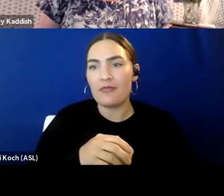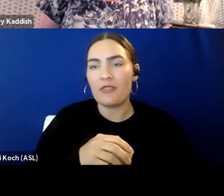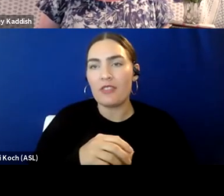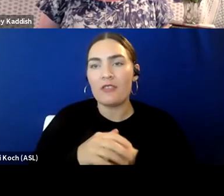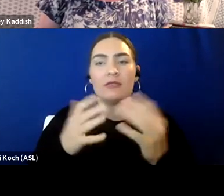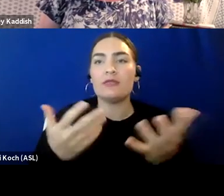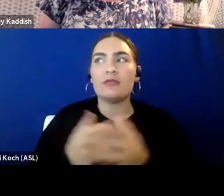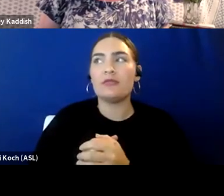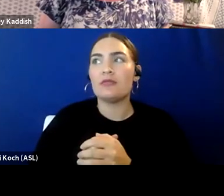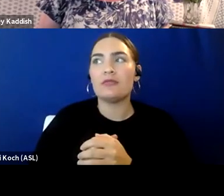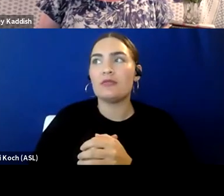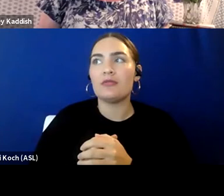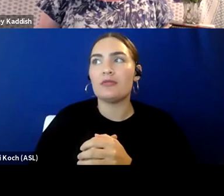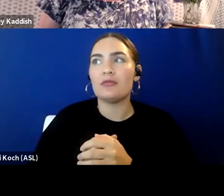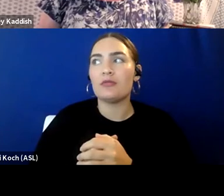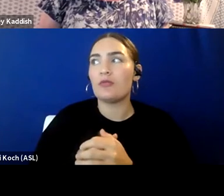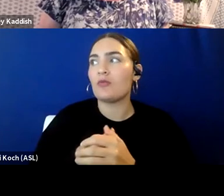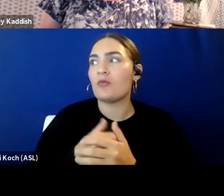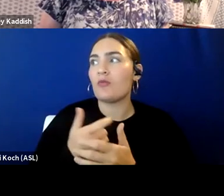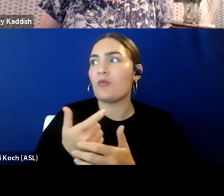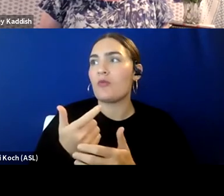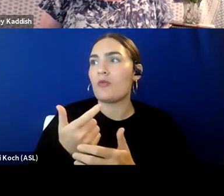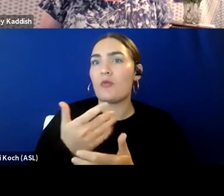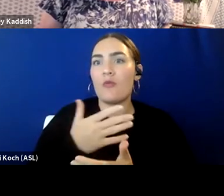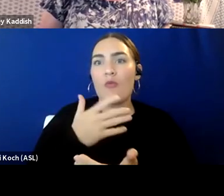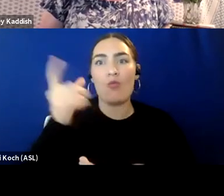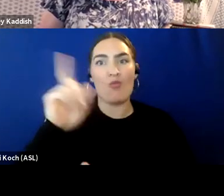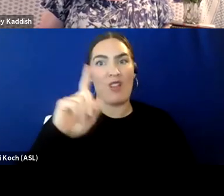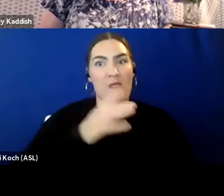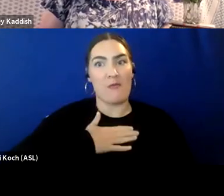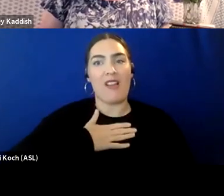Well, where it takes me is our response with art.